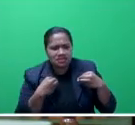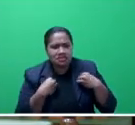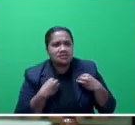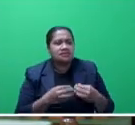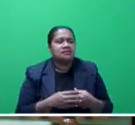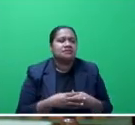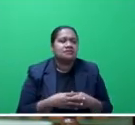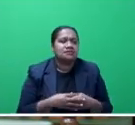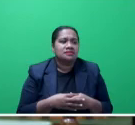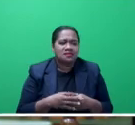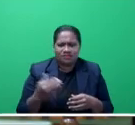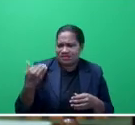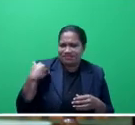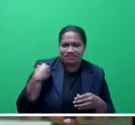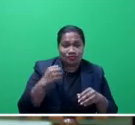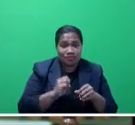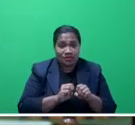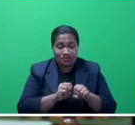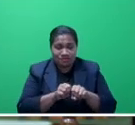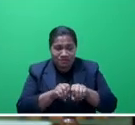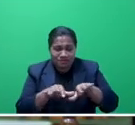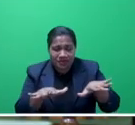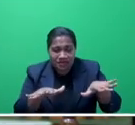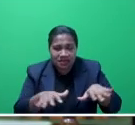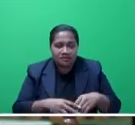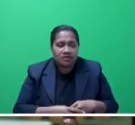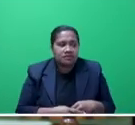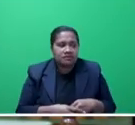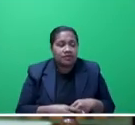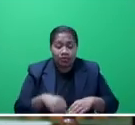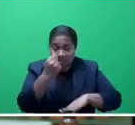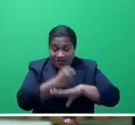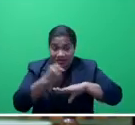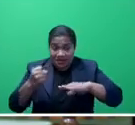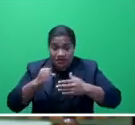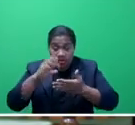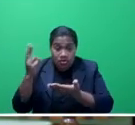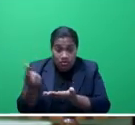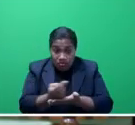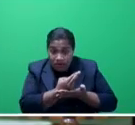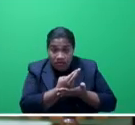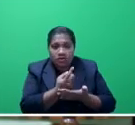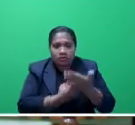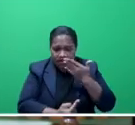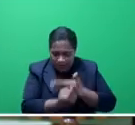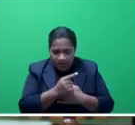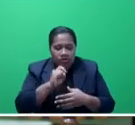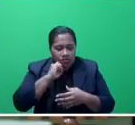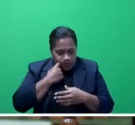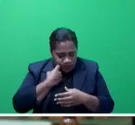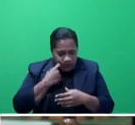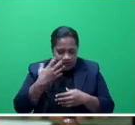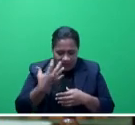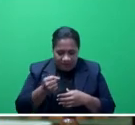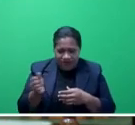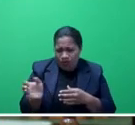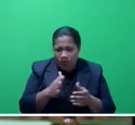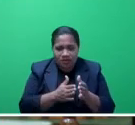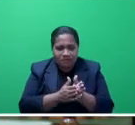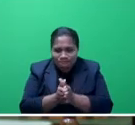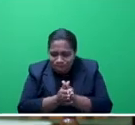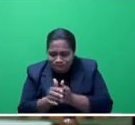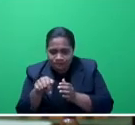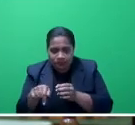the pandemic. With government revenues gutted, it will demand every ounce of our compassion and creativity to make